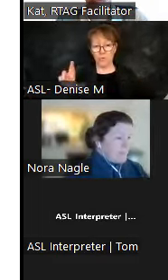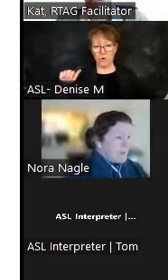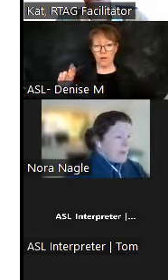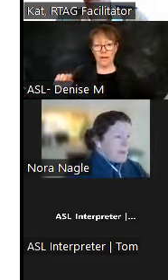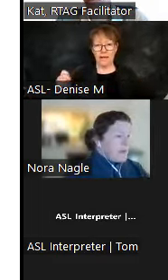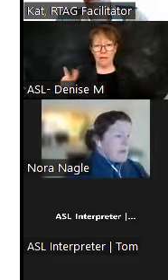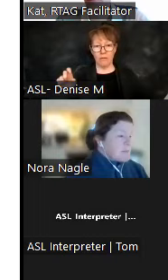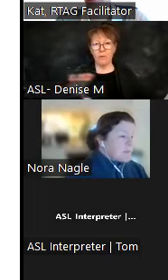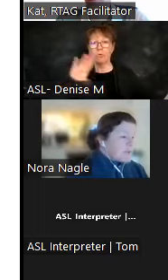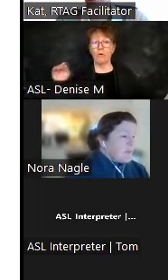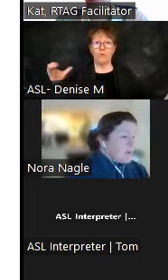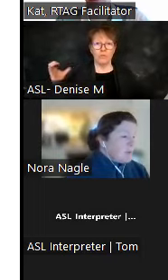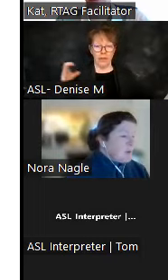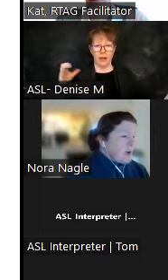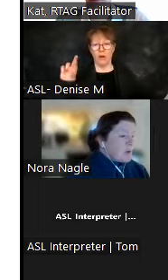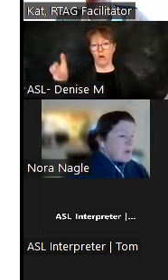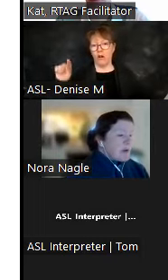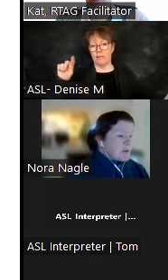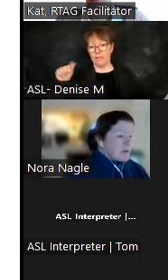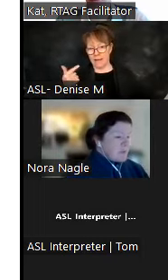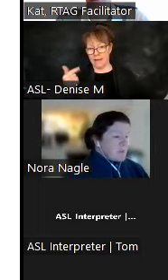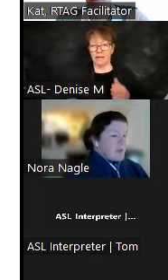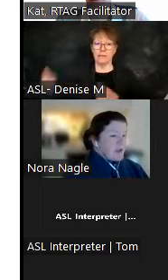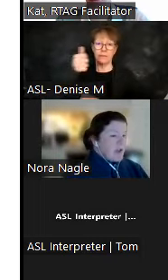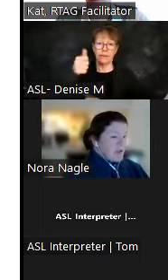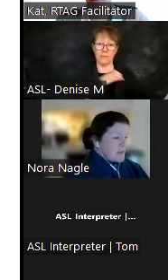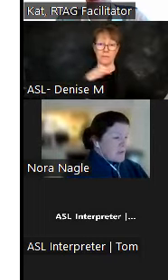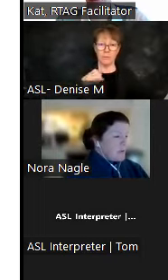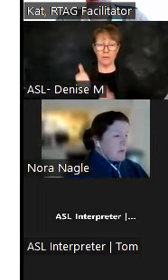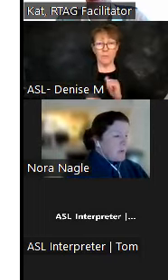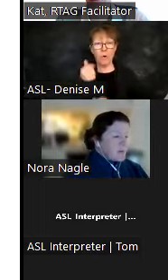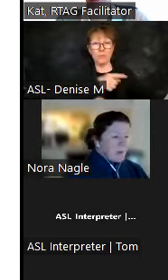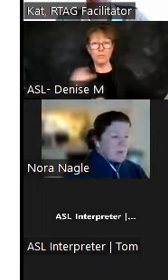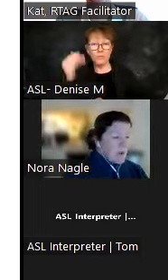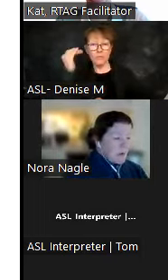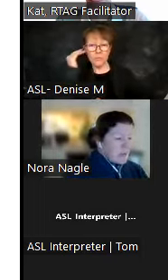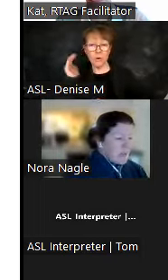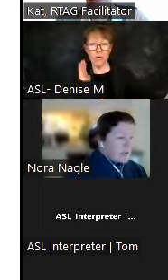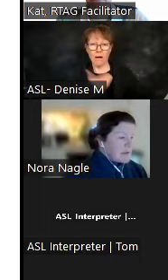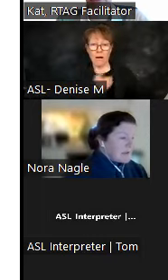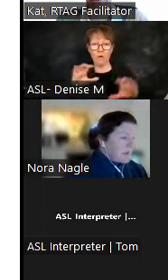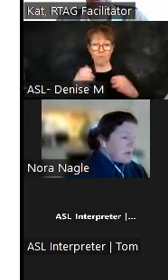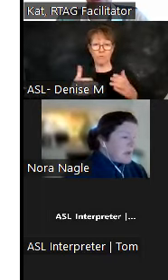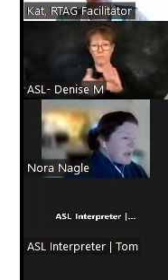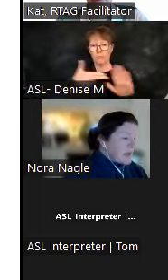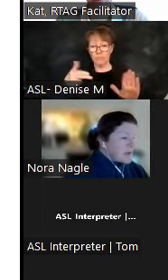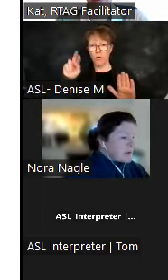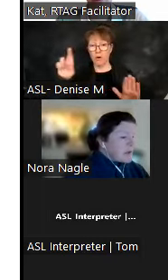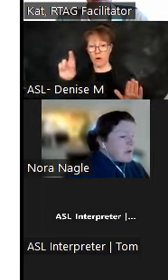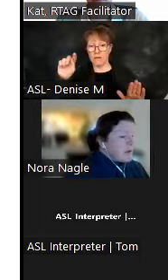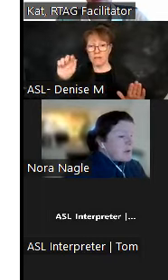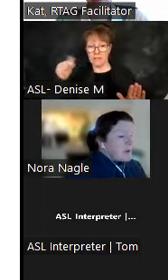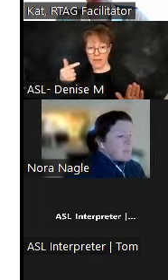Committee. As most of you know, the Rider Transportation Access Group, also known as RTAG, is a